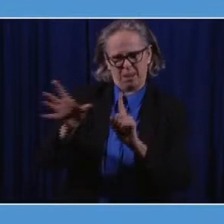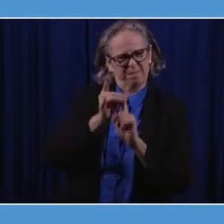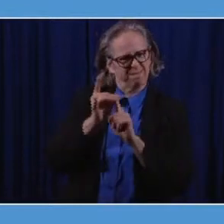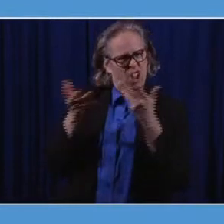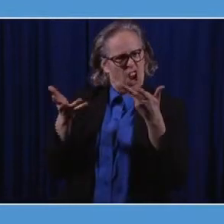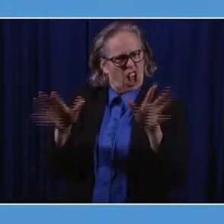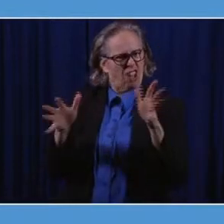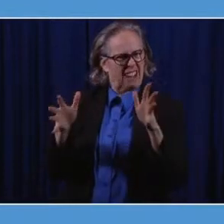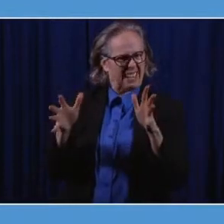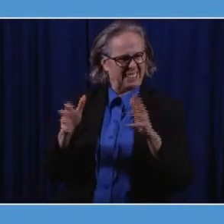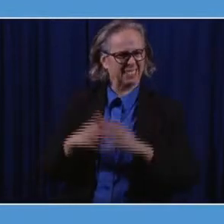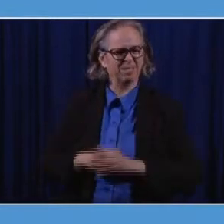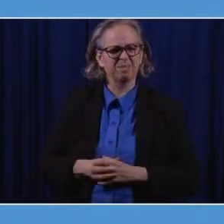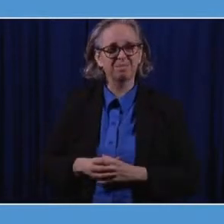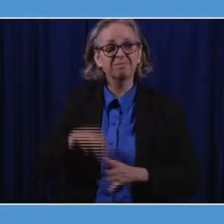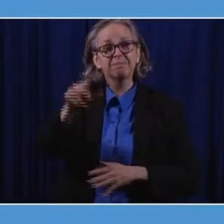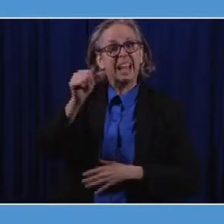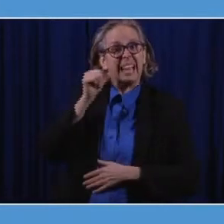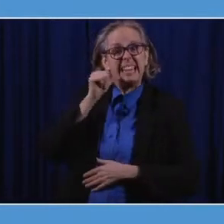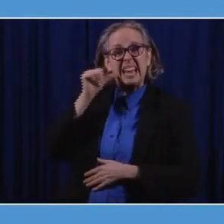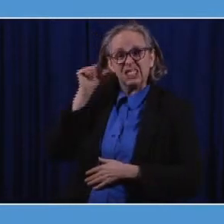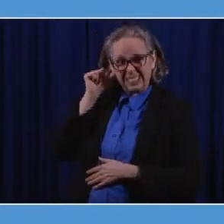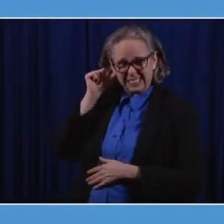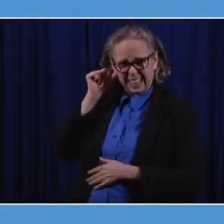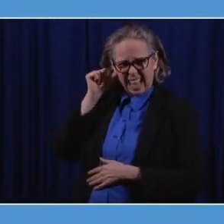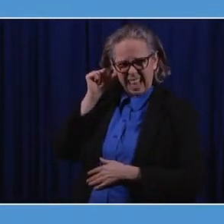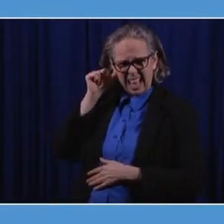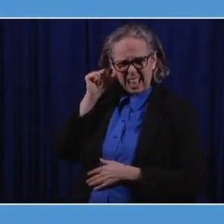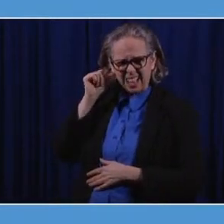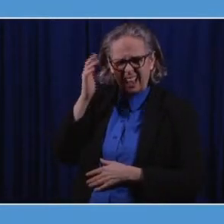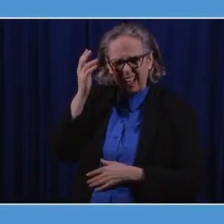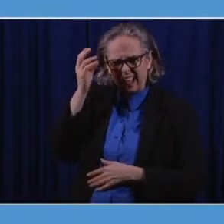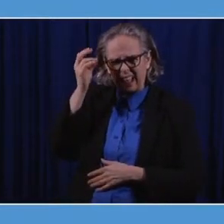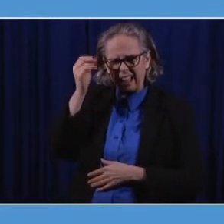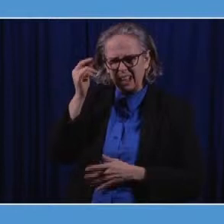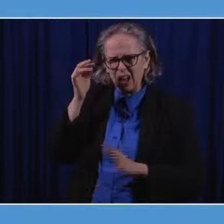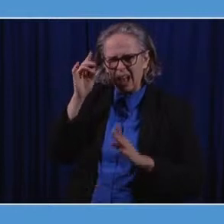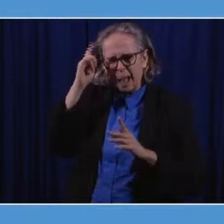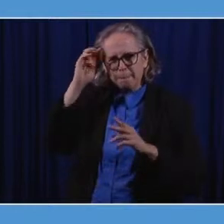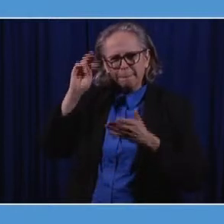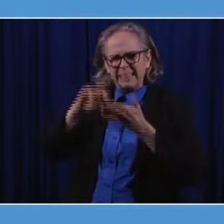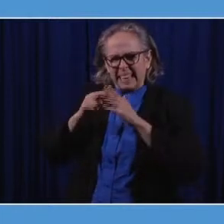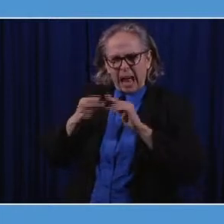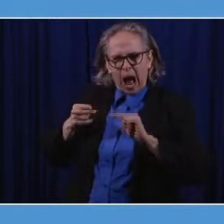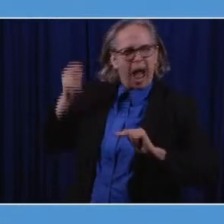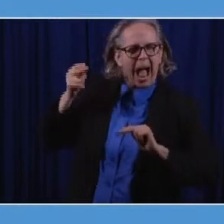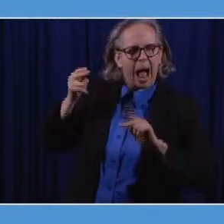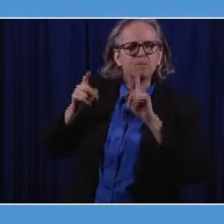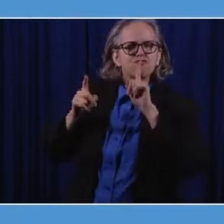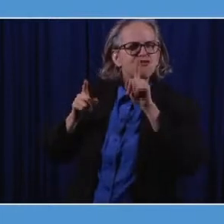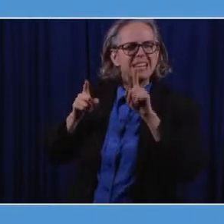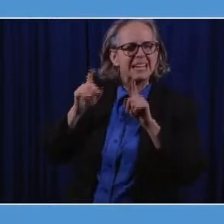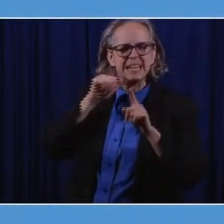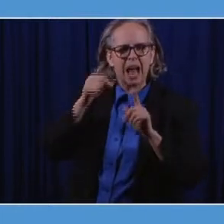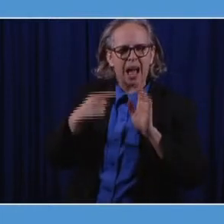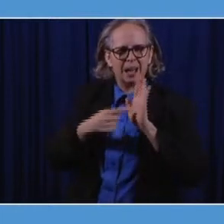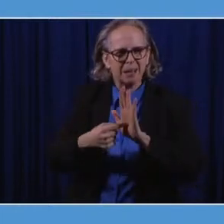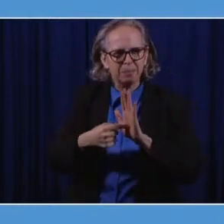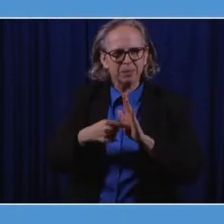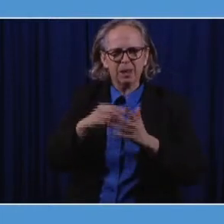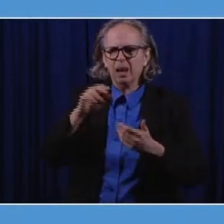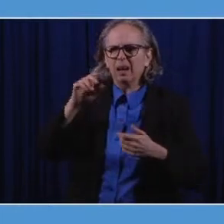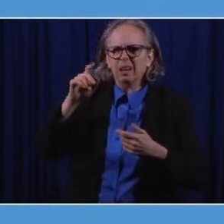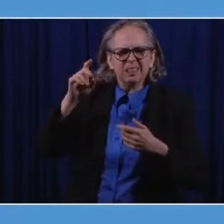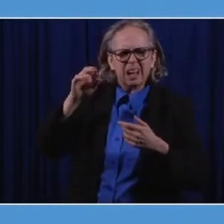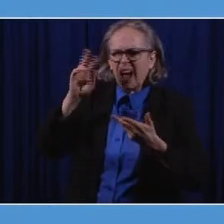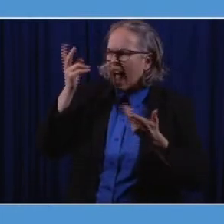Yesterday's data was somewhat inflated because we had a couple labs that had not gotten theirs in or hadn't been able to